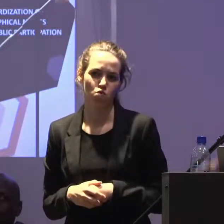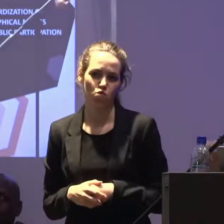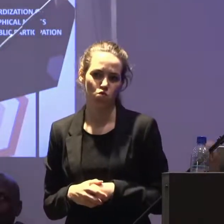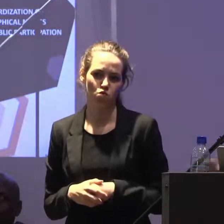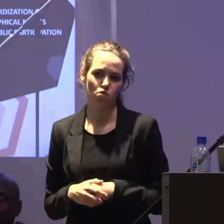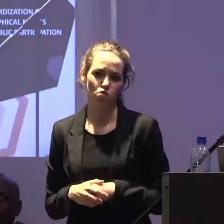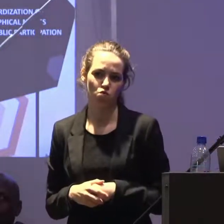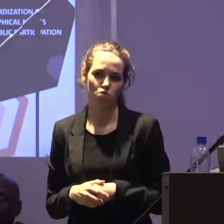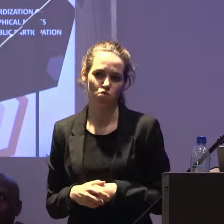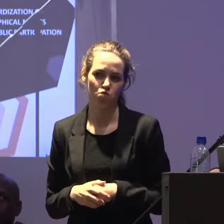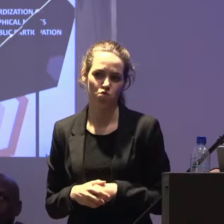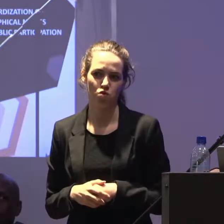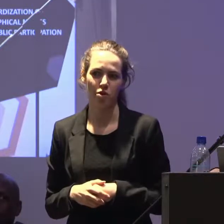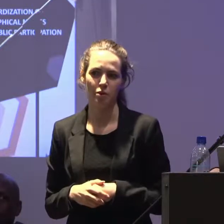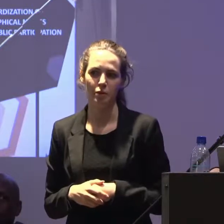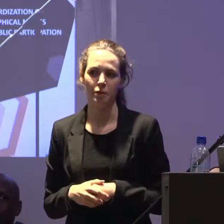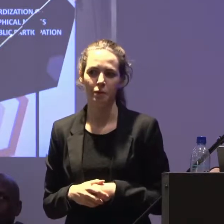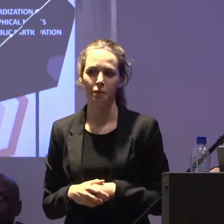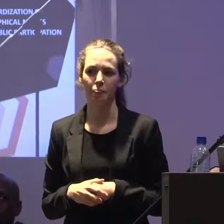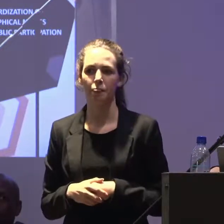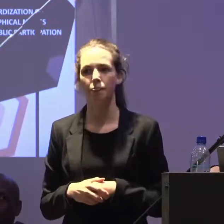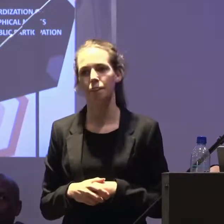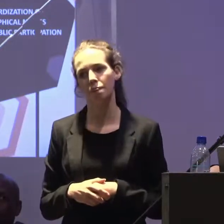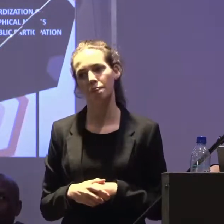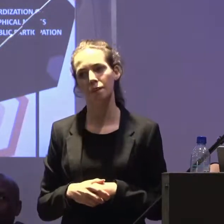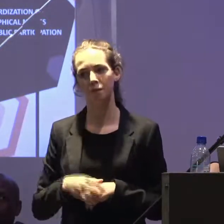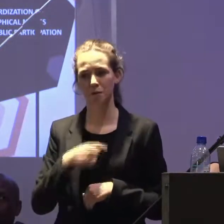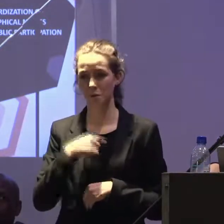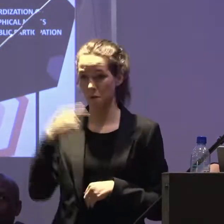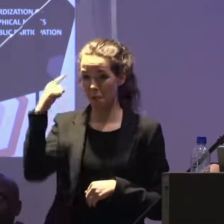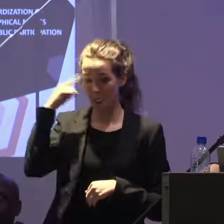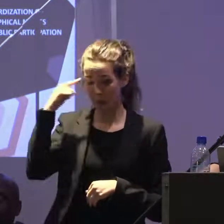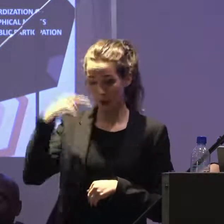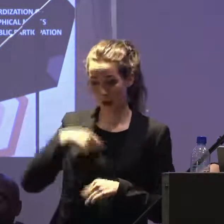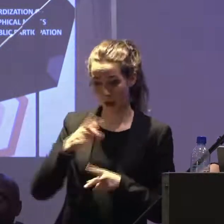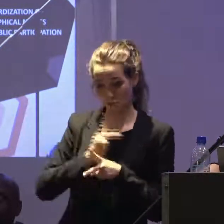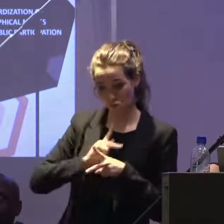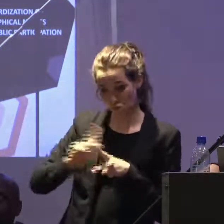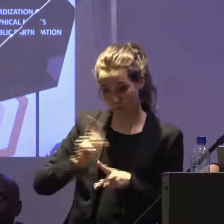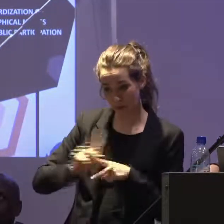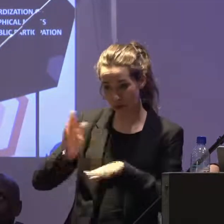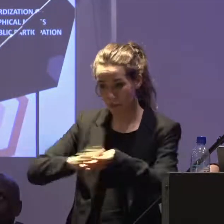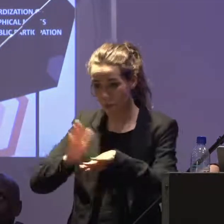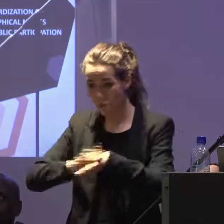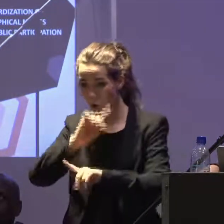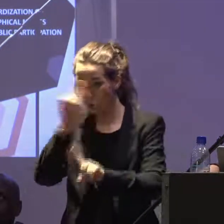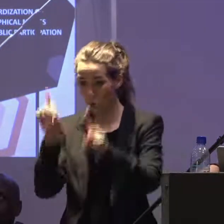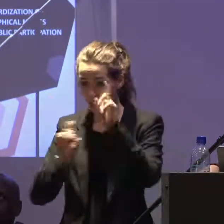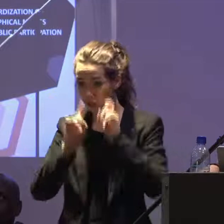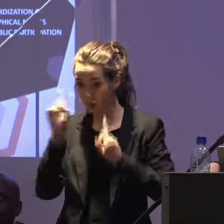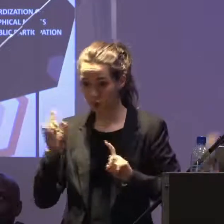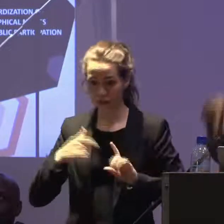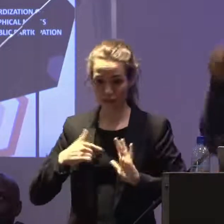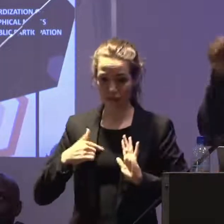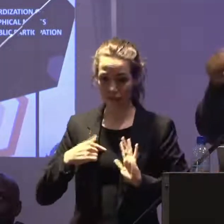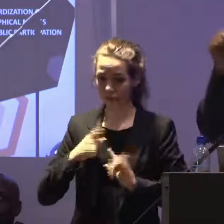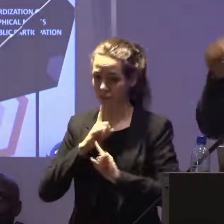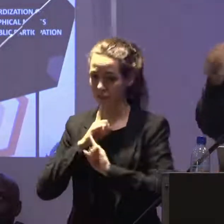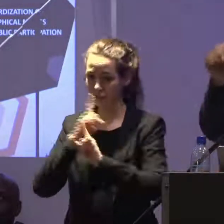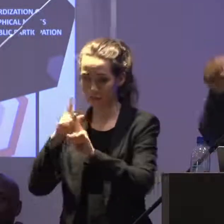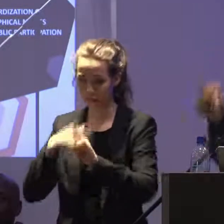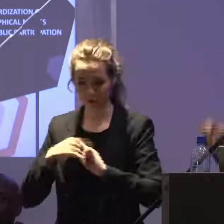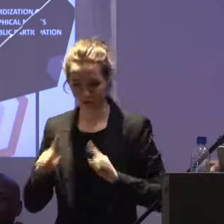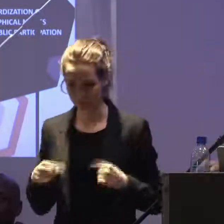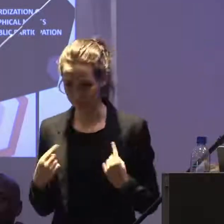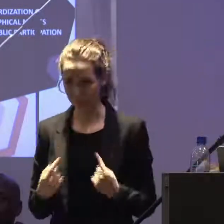Having said that, I don't think I'm prepared to answer any other question, because this is the